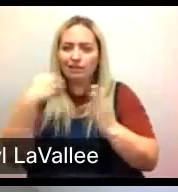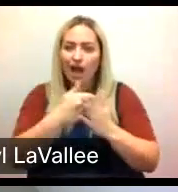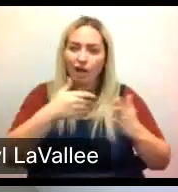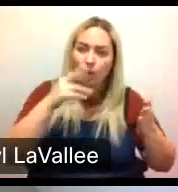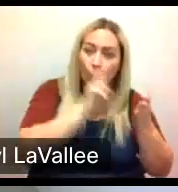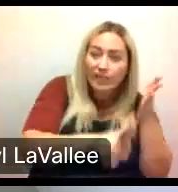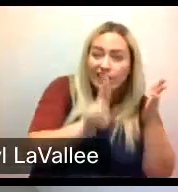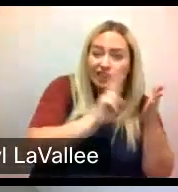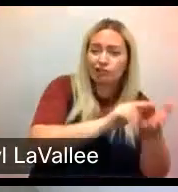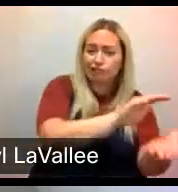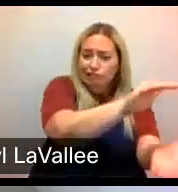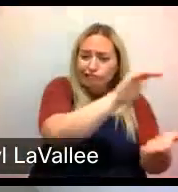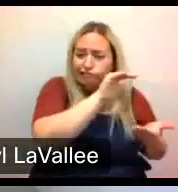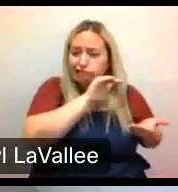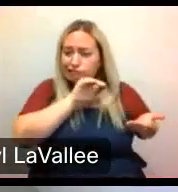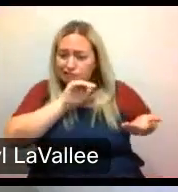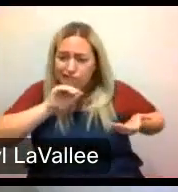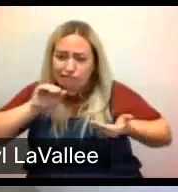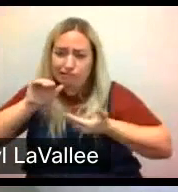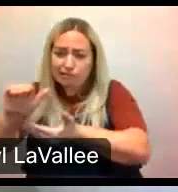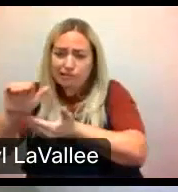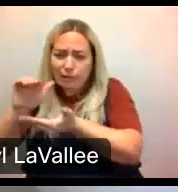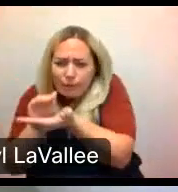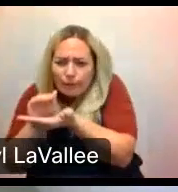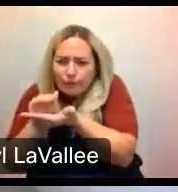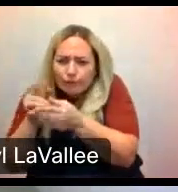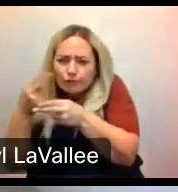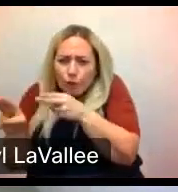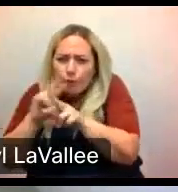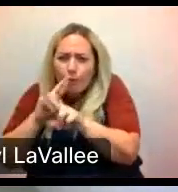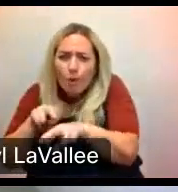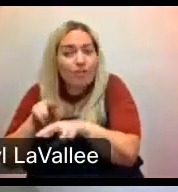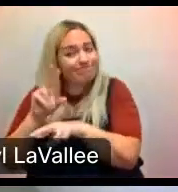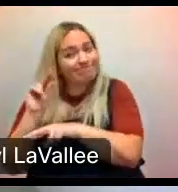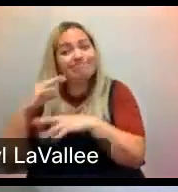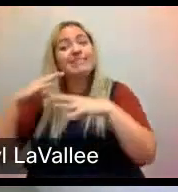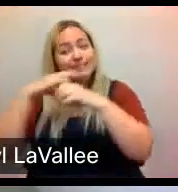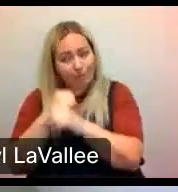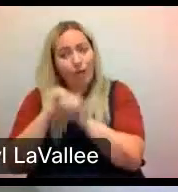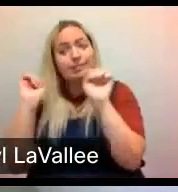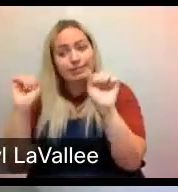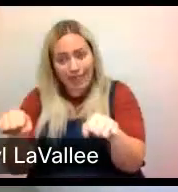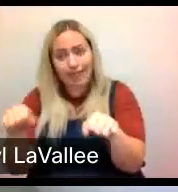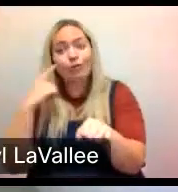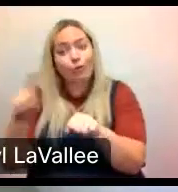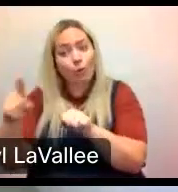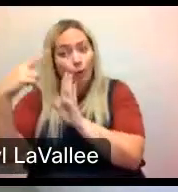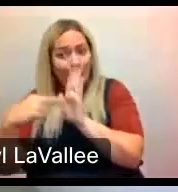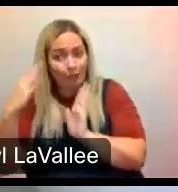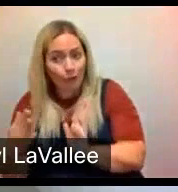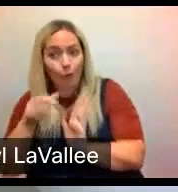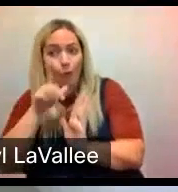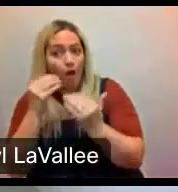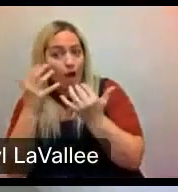massive series of data into a short report, but you may have to summarize that data for your reader, for your audience,